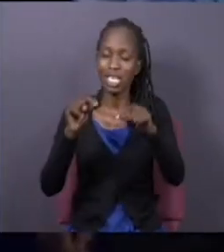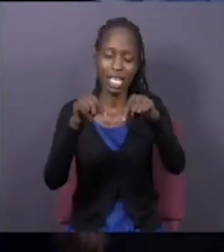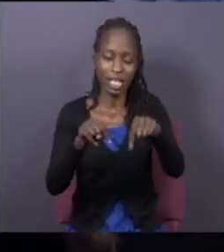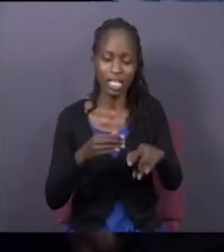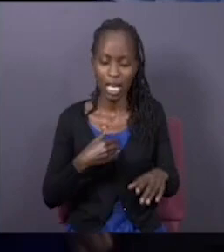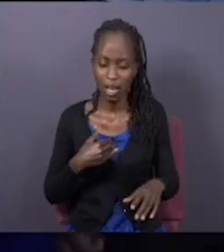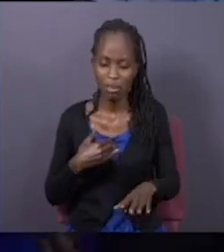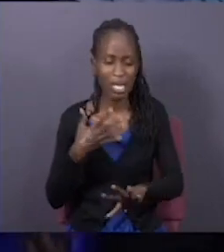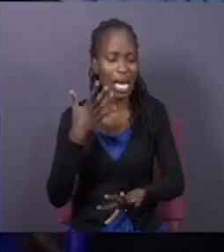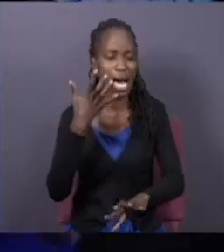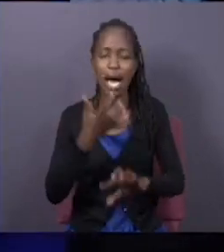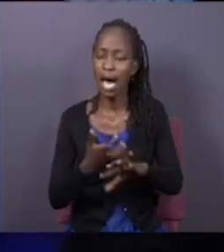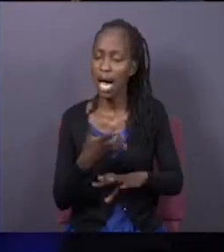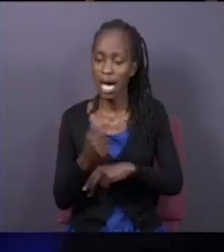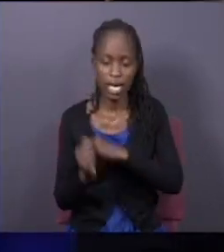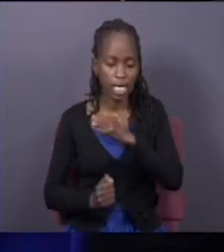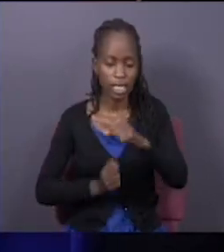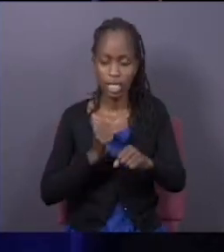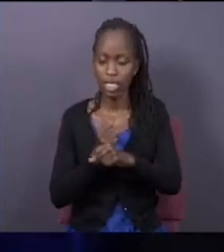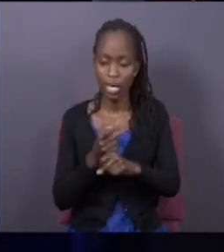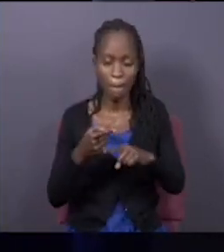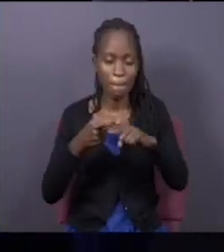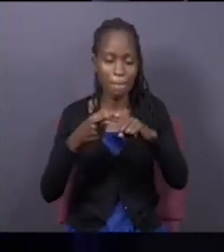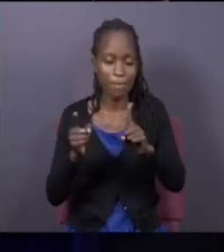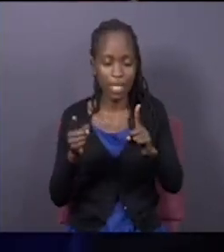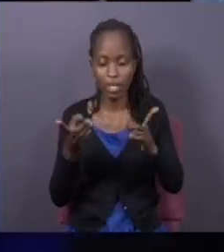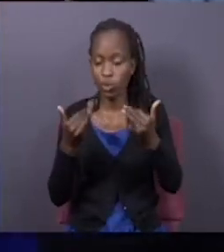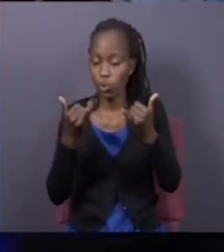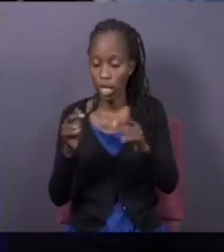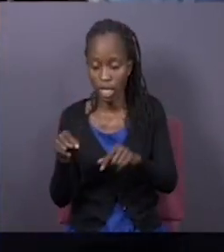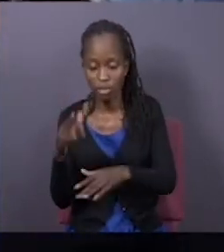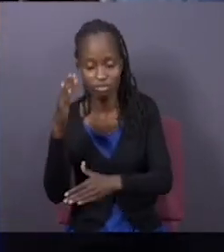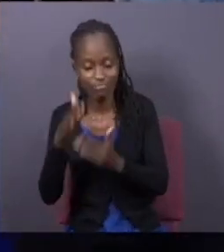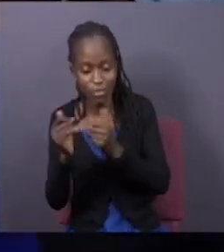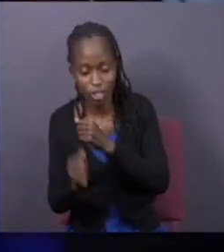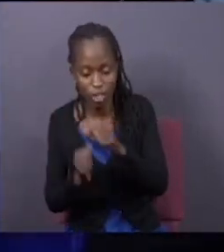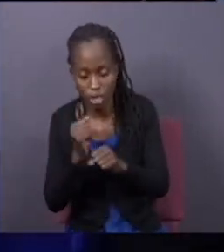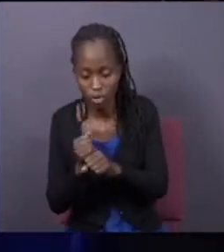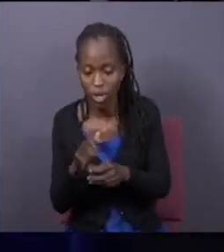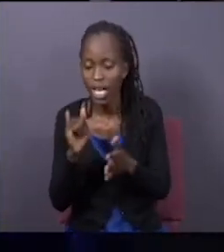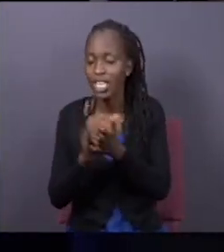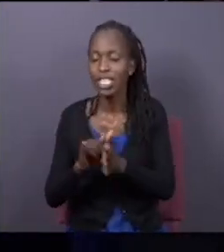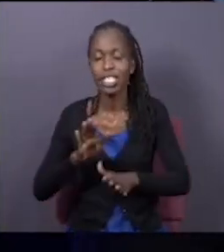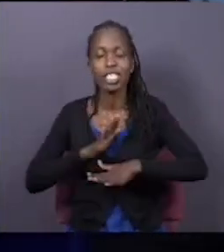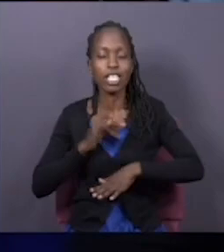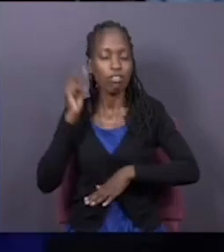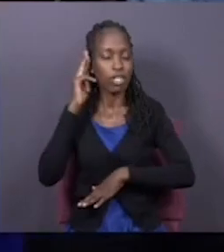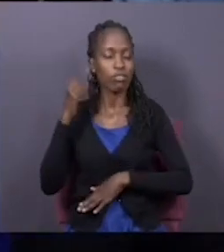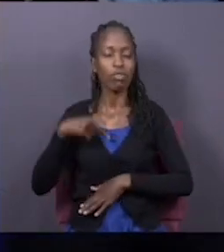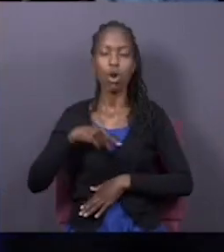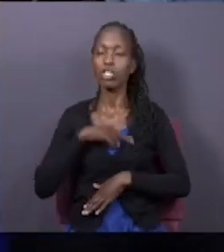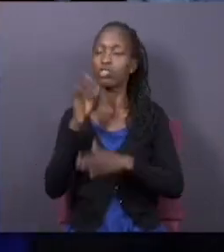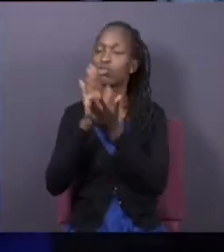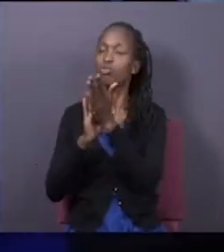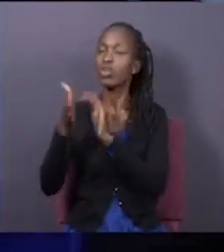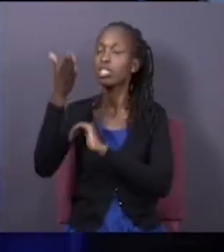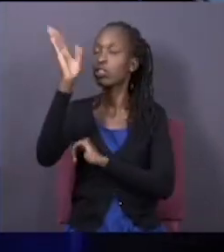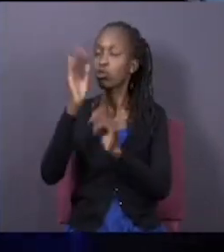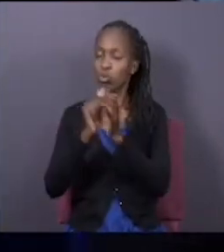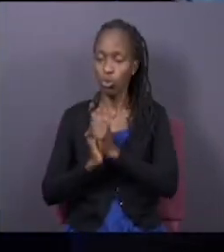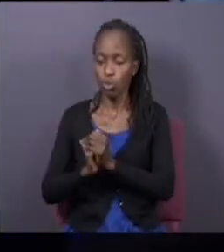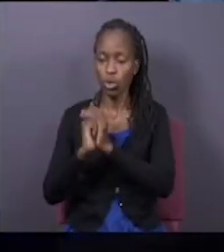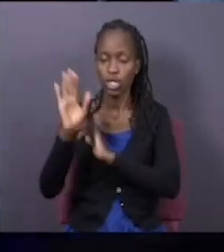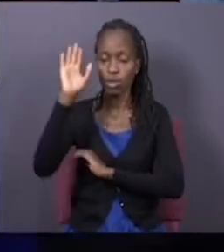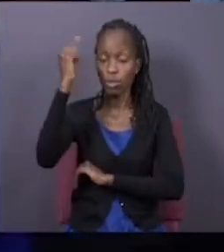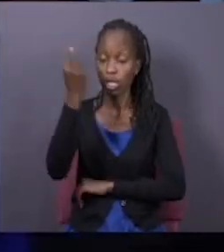a tough year, but that you have made it to the very end is reason enough for us to praise Him, to worship Him.